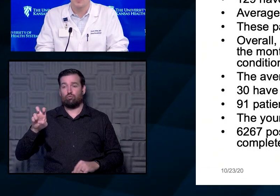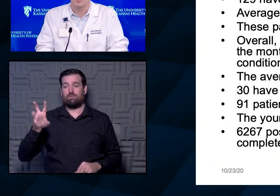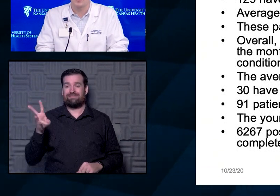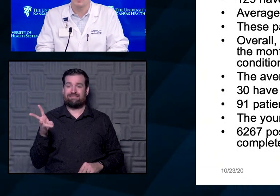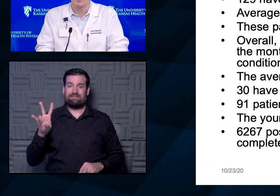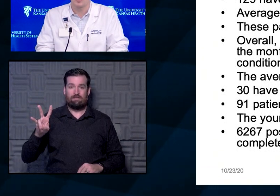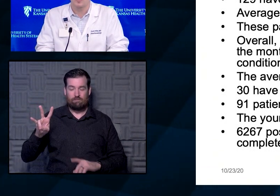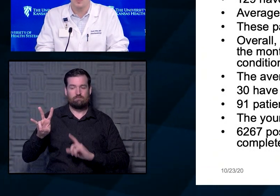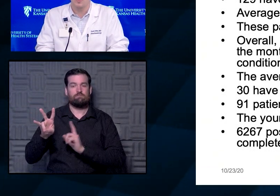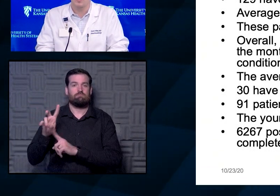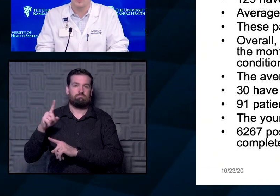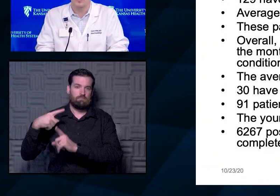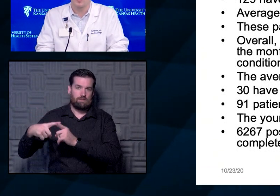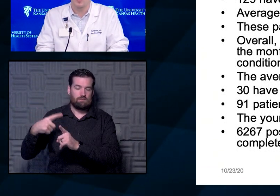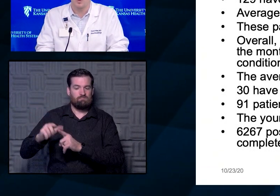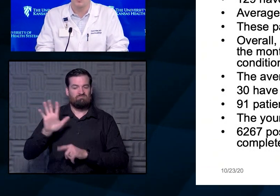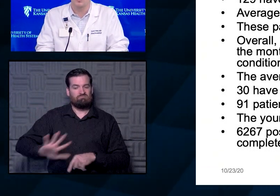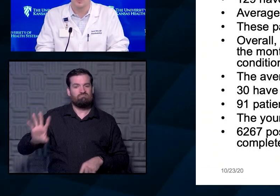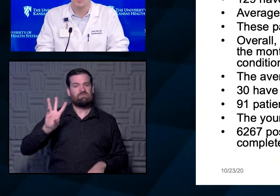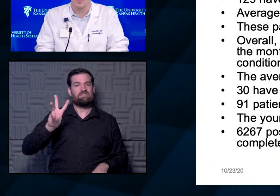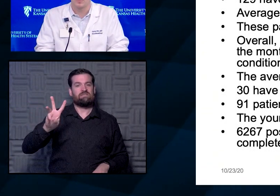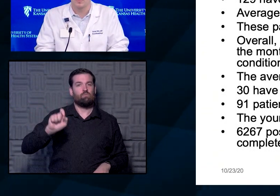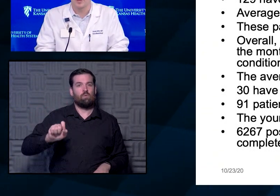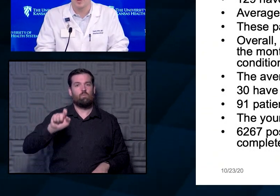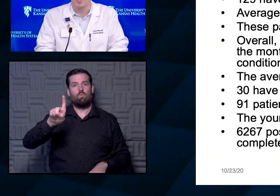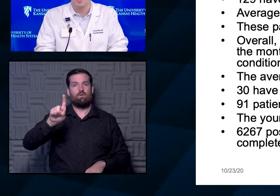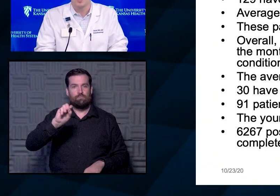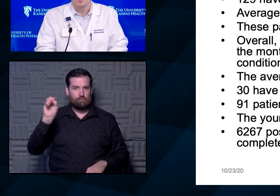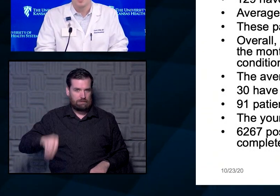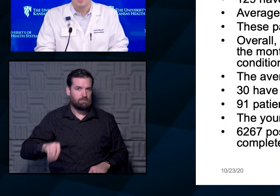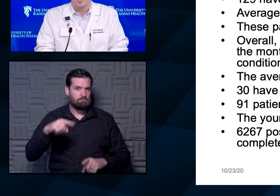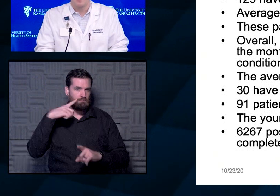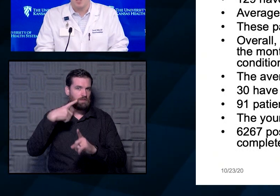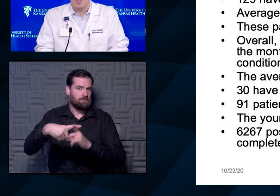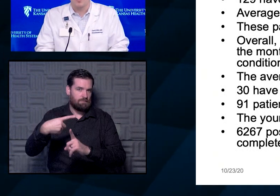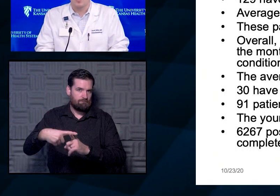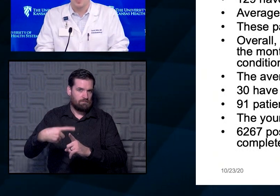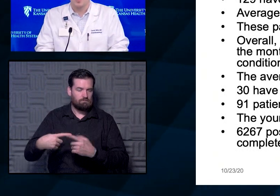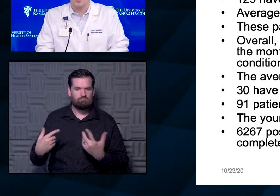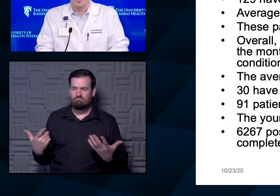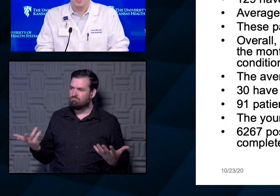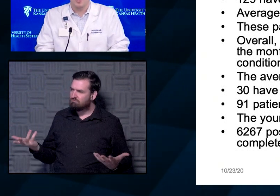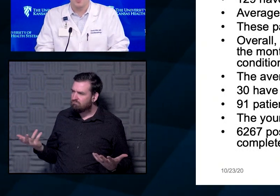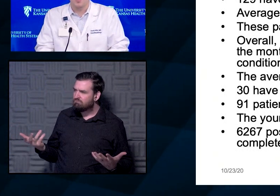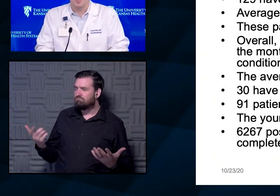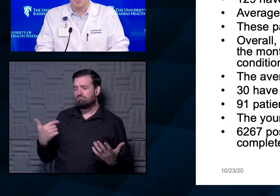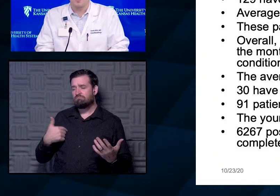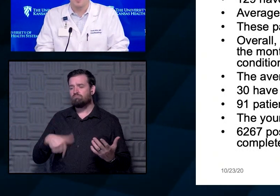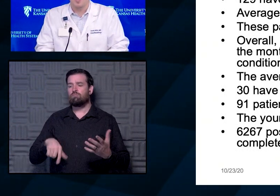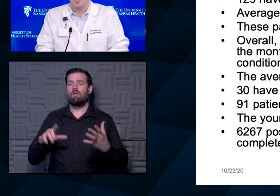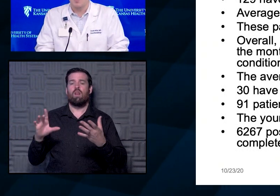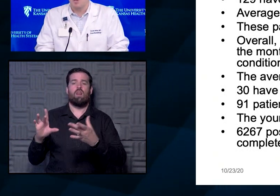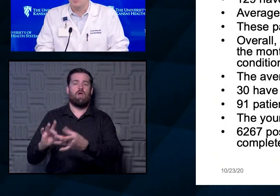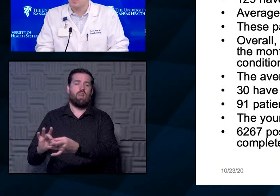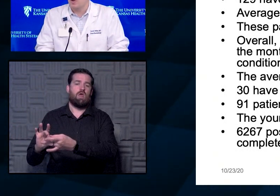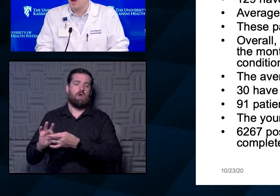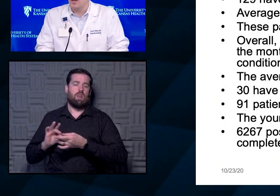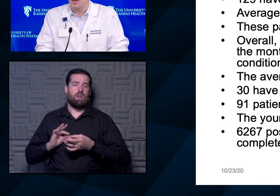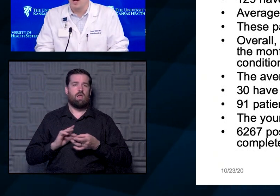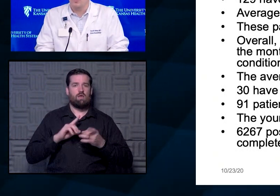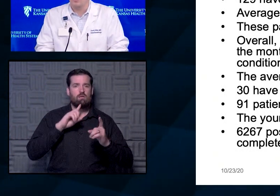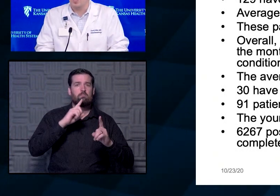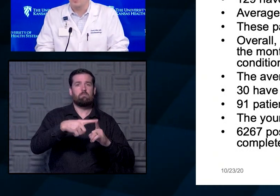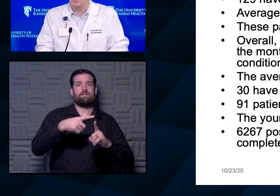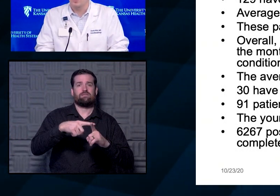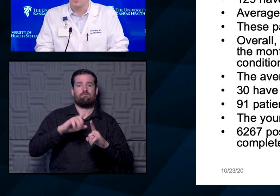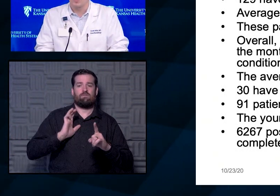have been positive, so just over a 6.1% positivity rate. And you might ask, well, we hear that the positivity rate